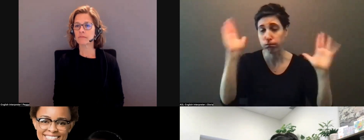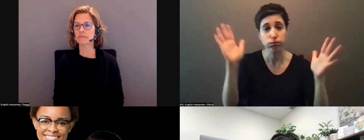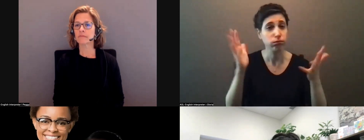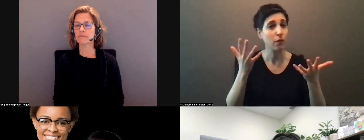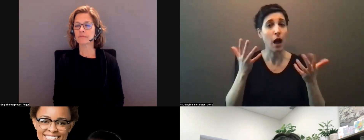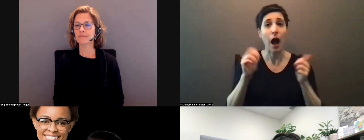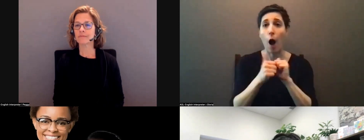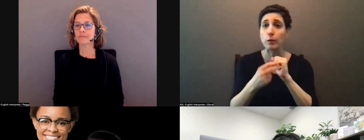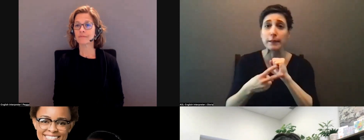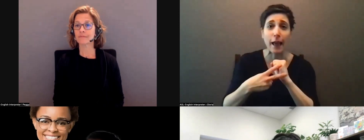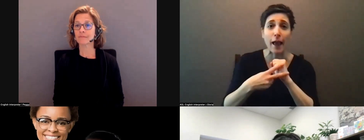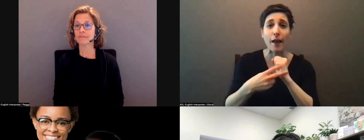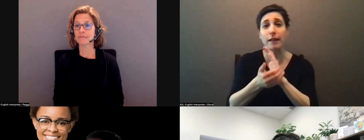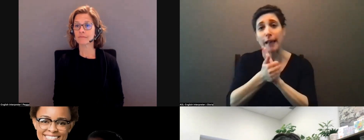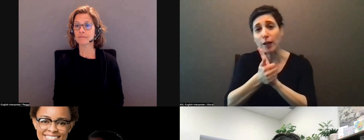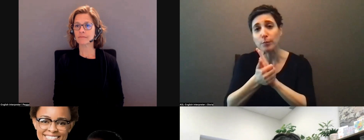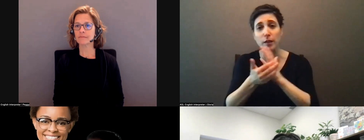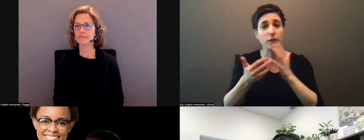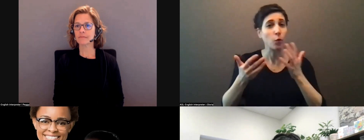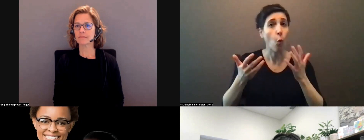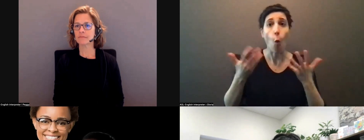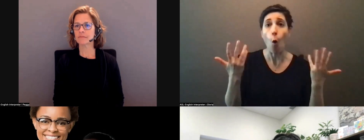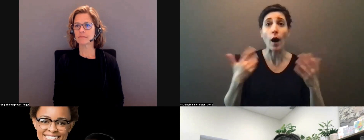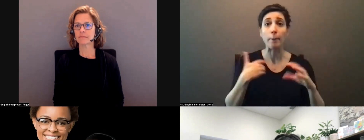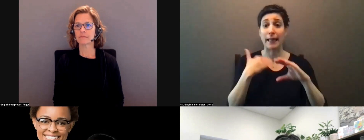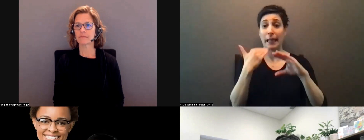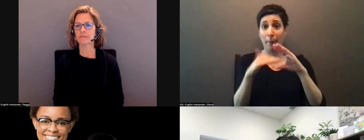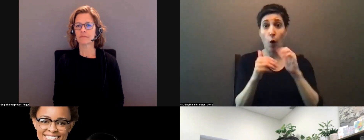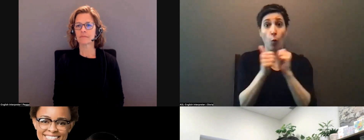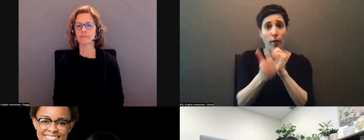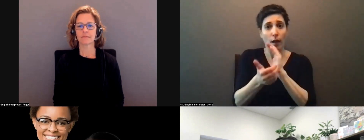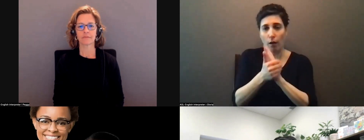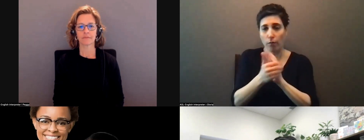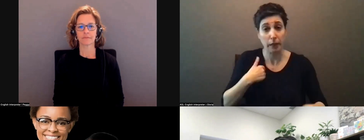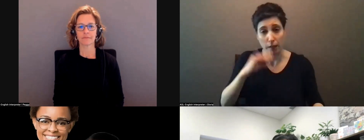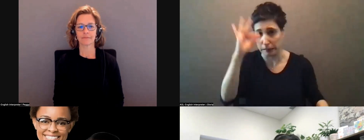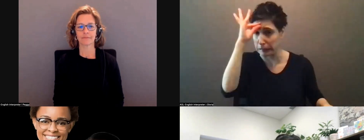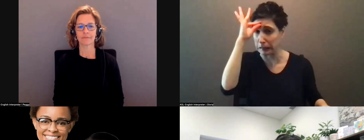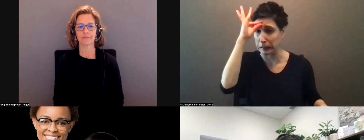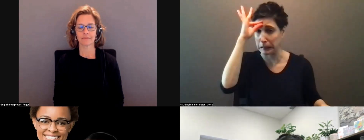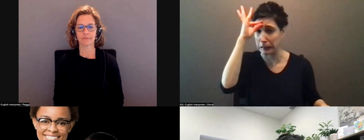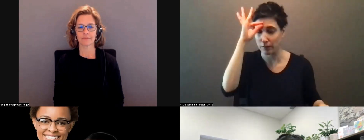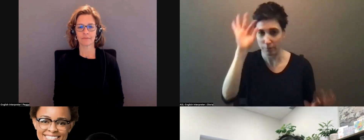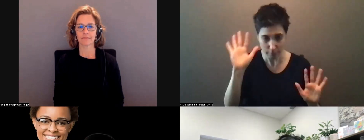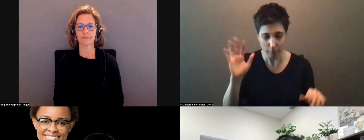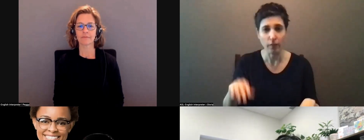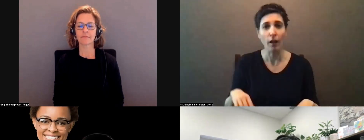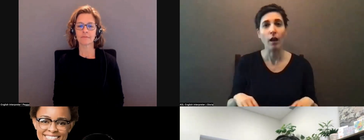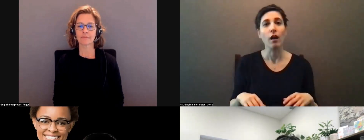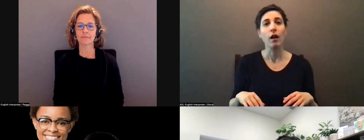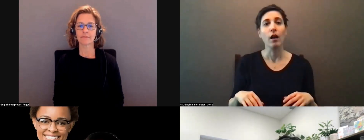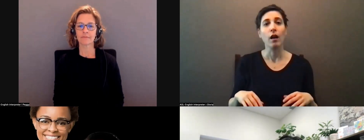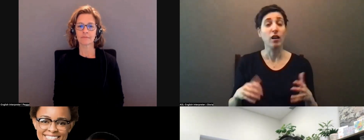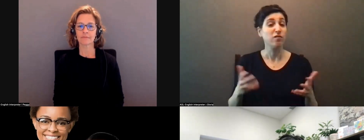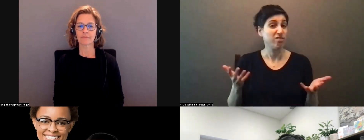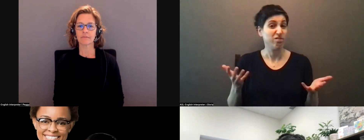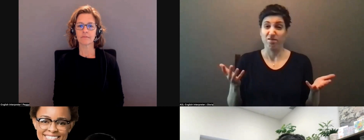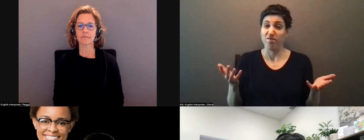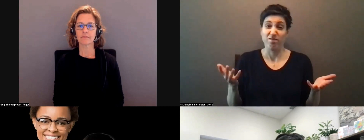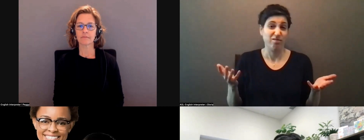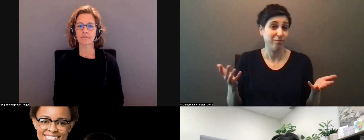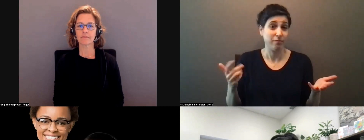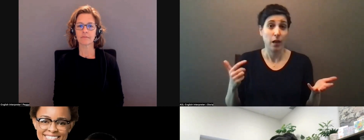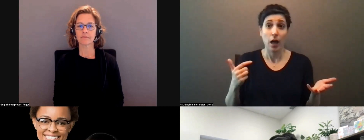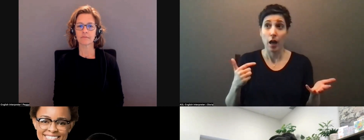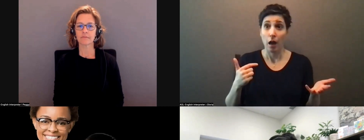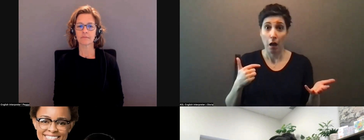and also attach documents to emails. I was not aware that it was possible